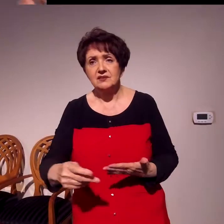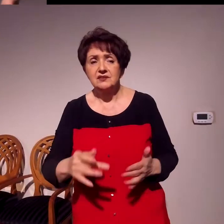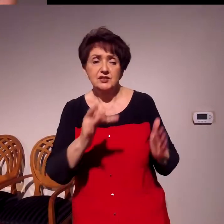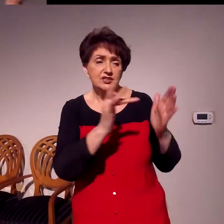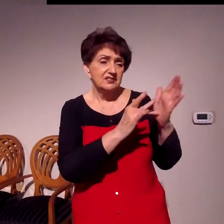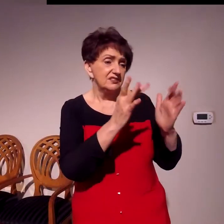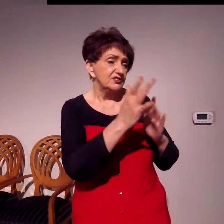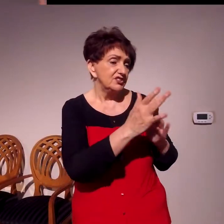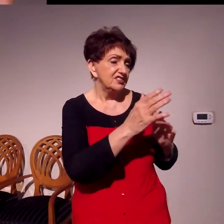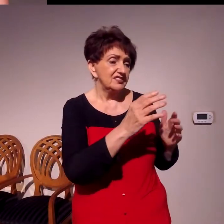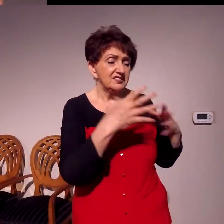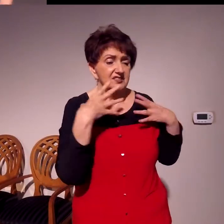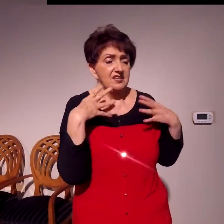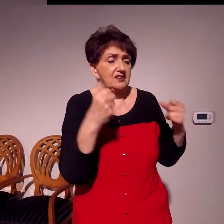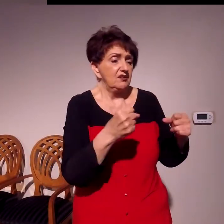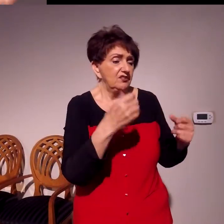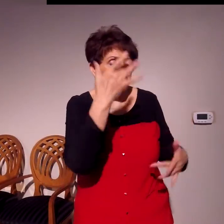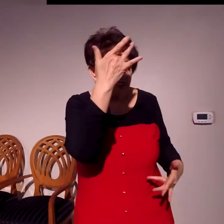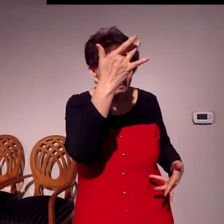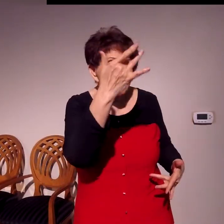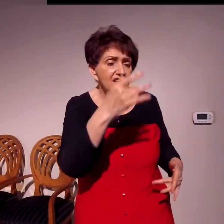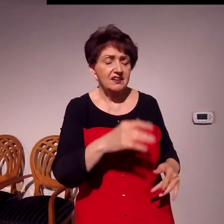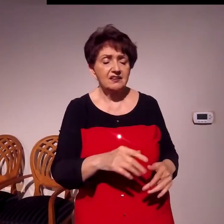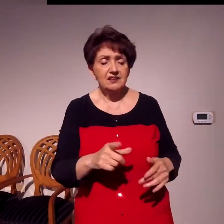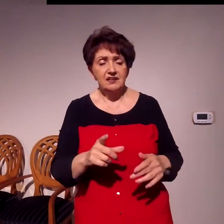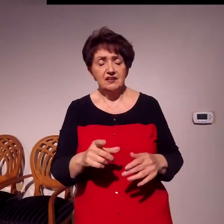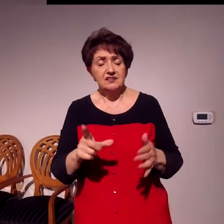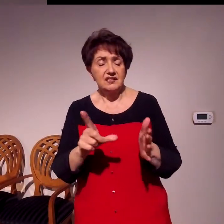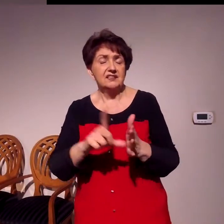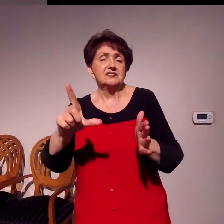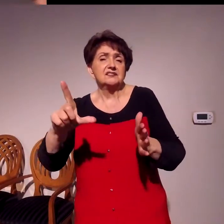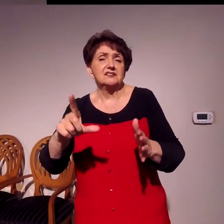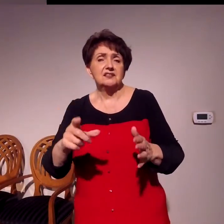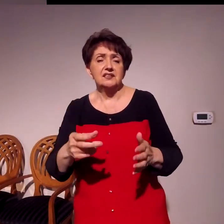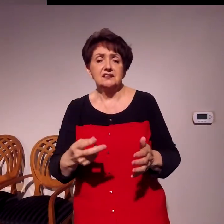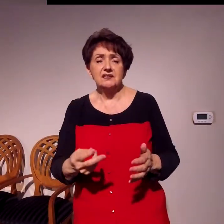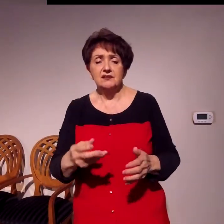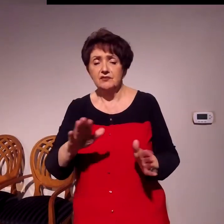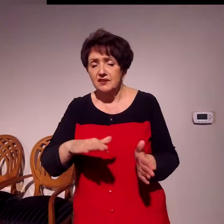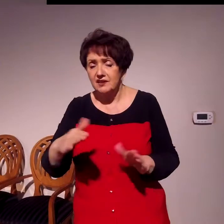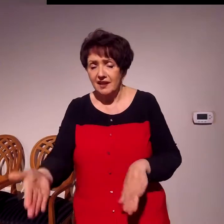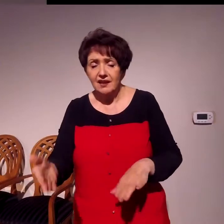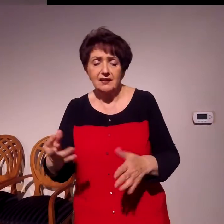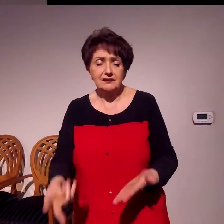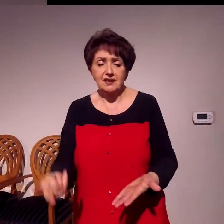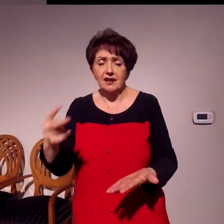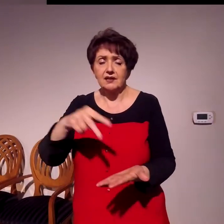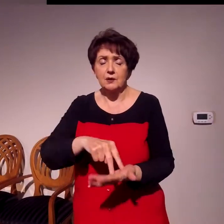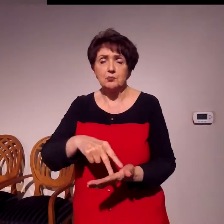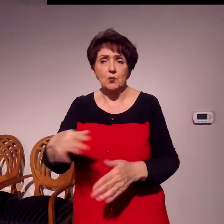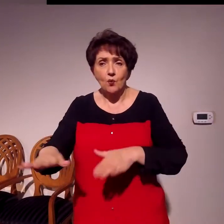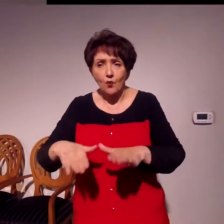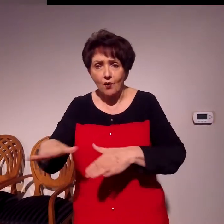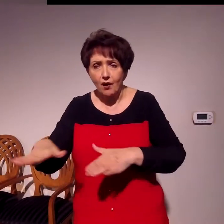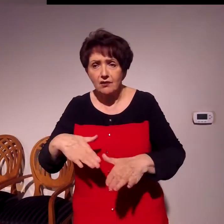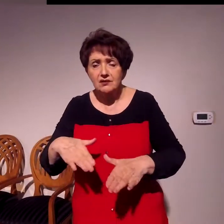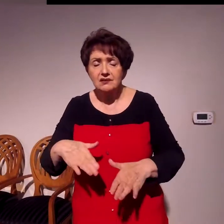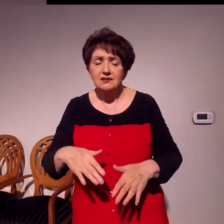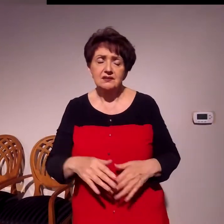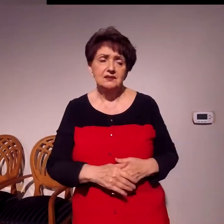and had instantaneous raising of the dead. Why can't I just instantaneously stop having all these bad habits?